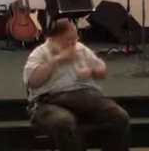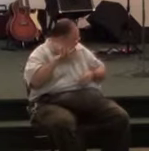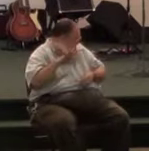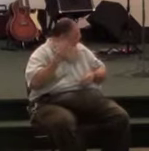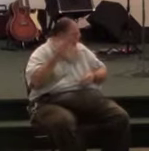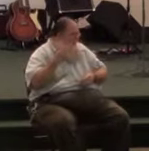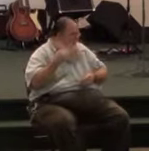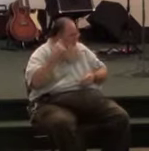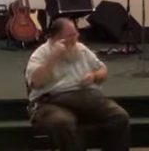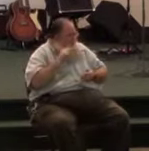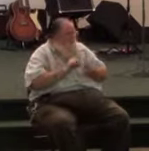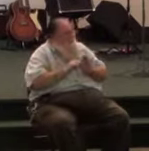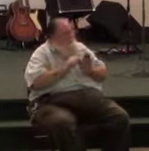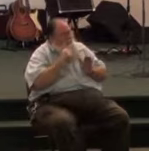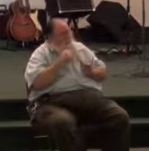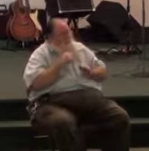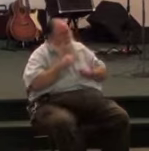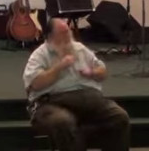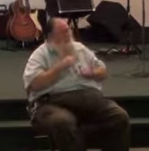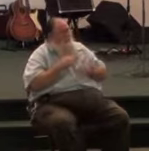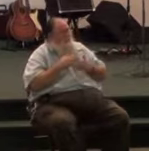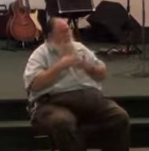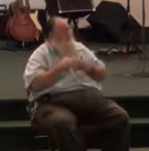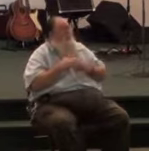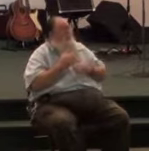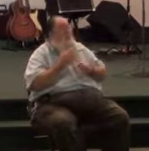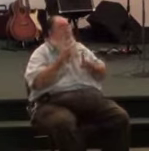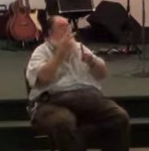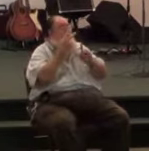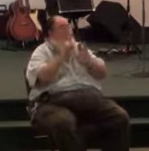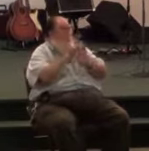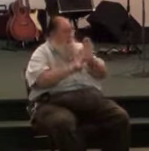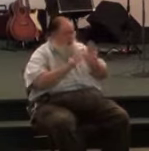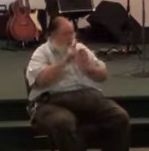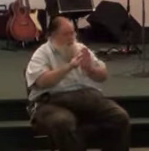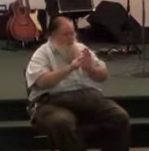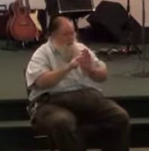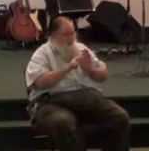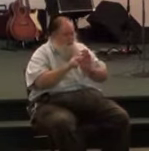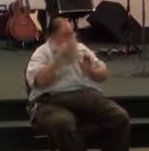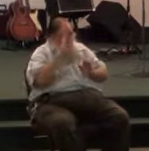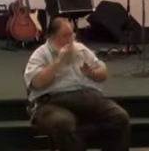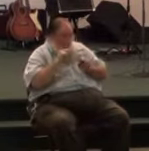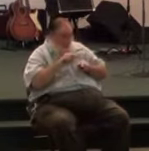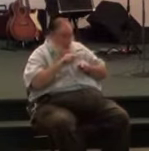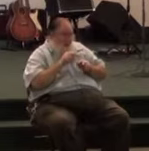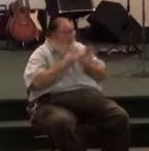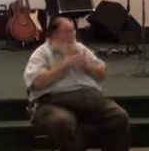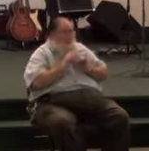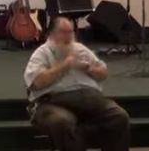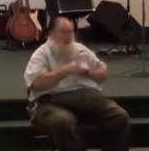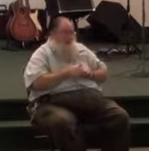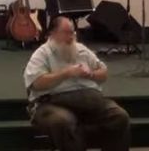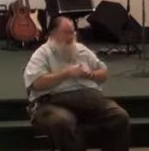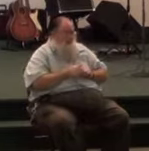dark and God could not look on that. But boy, does he see us now. There's a